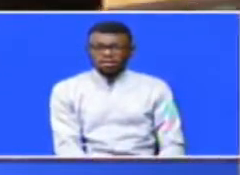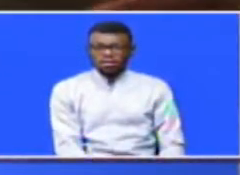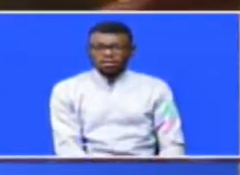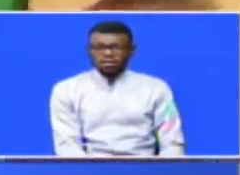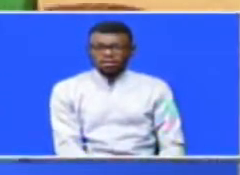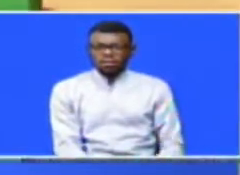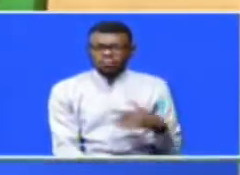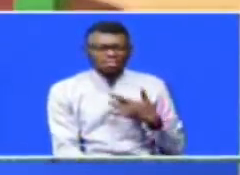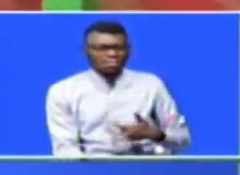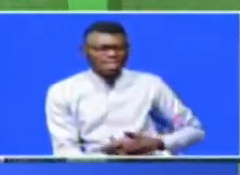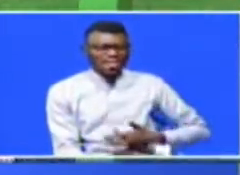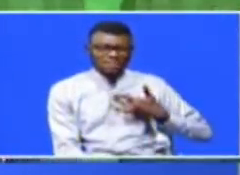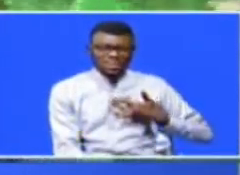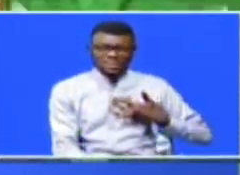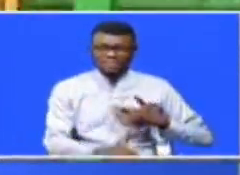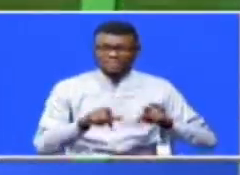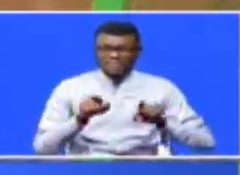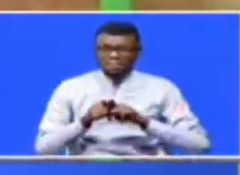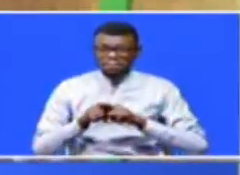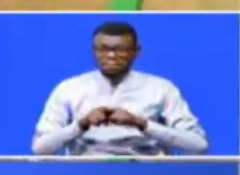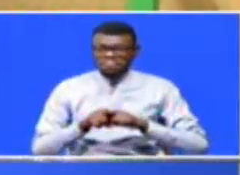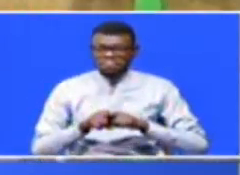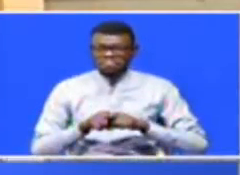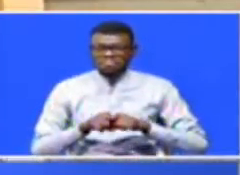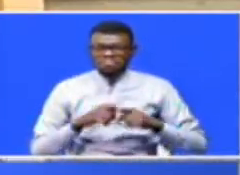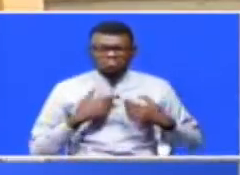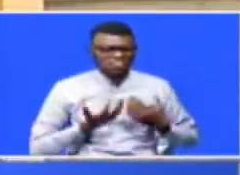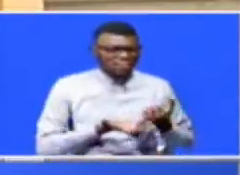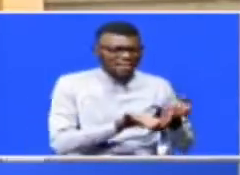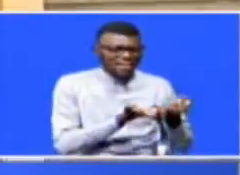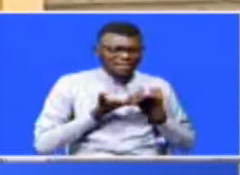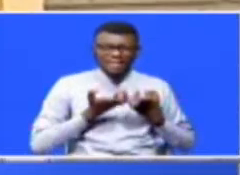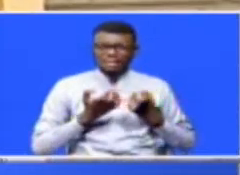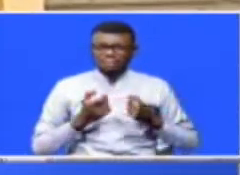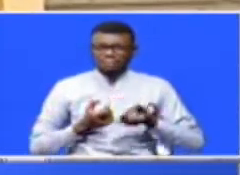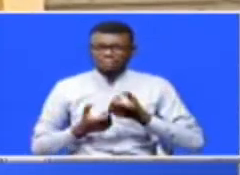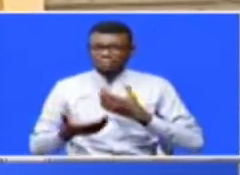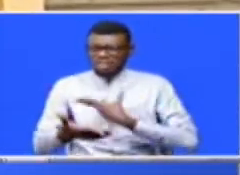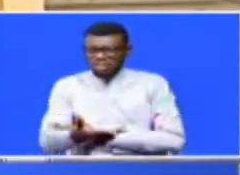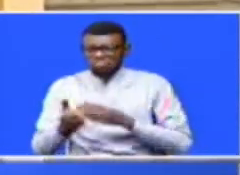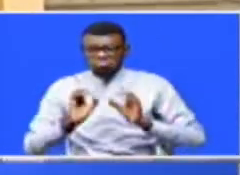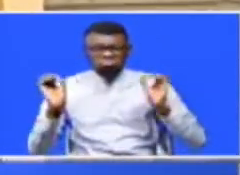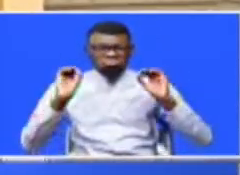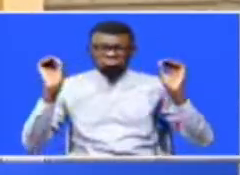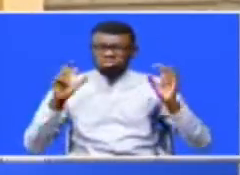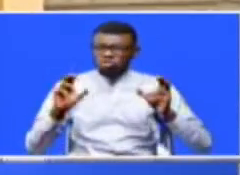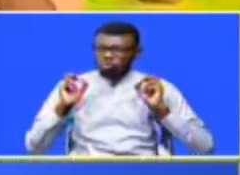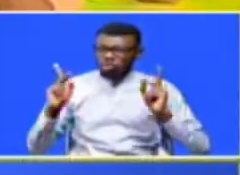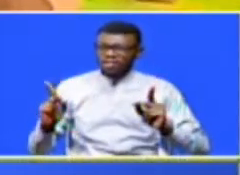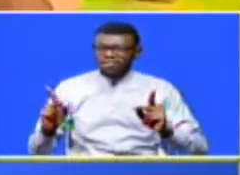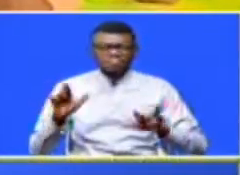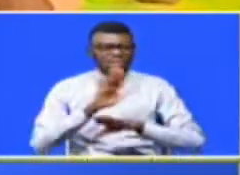You not feel like you don't need anything. You are okay. You don't have withdrawals. You don't have